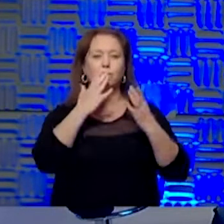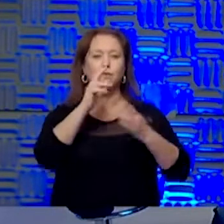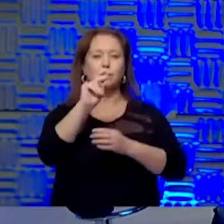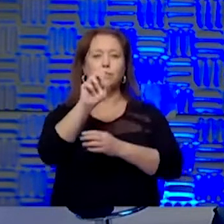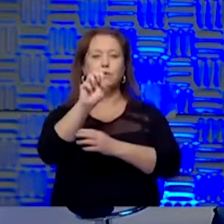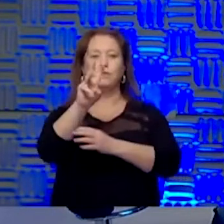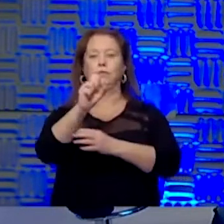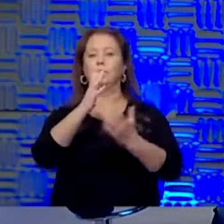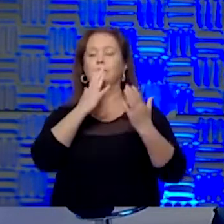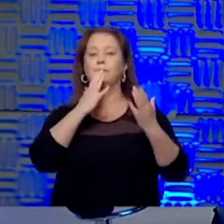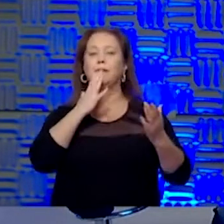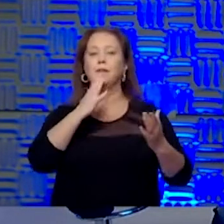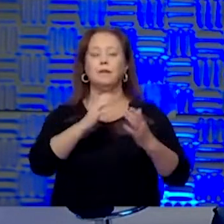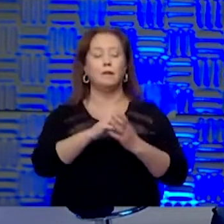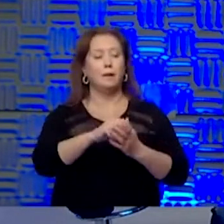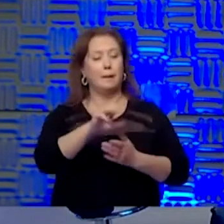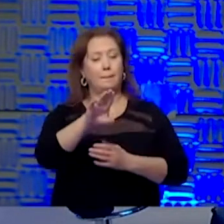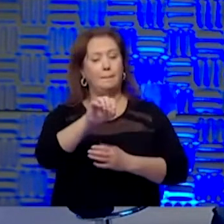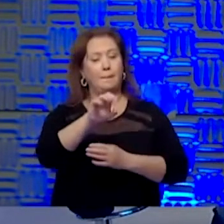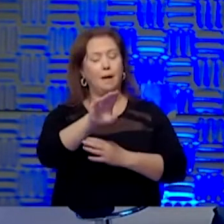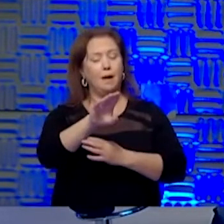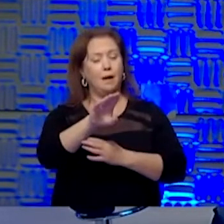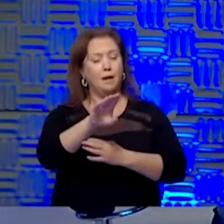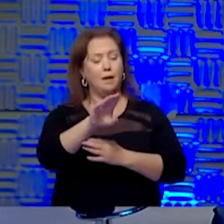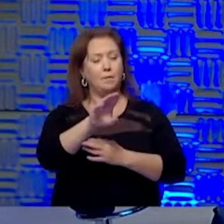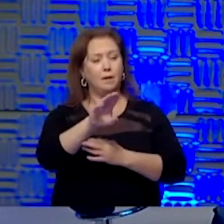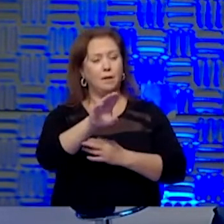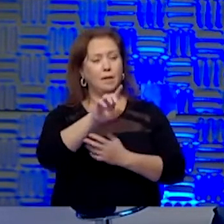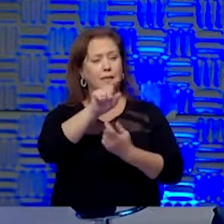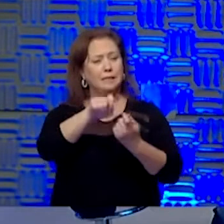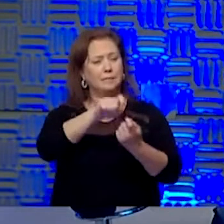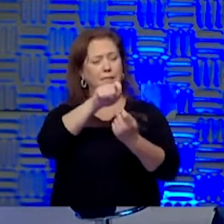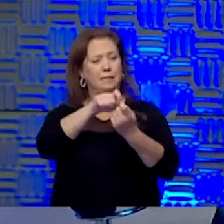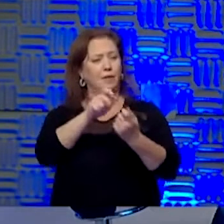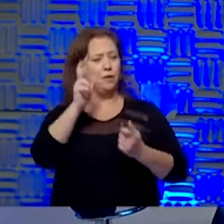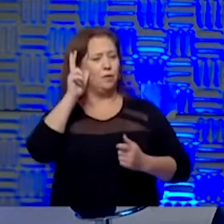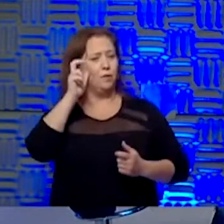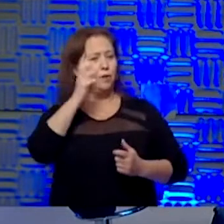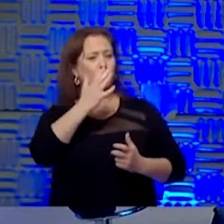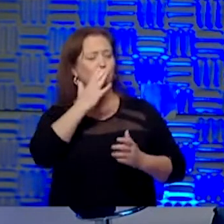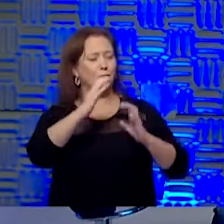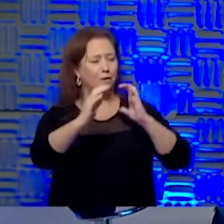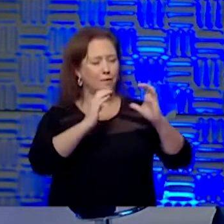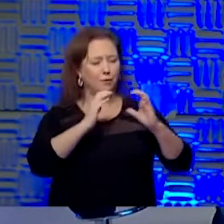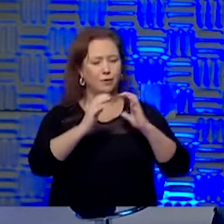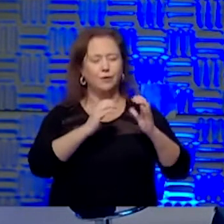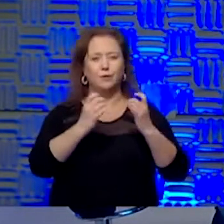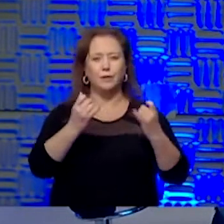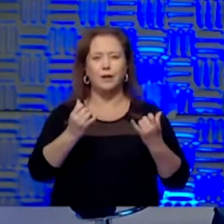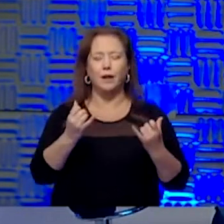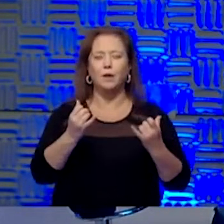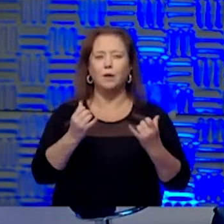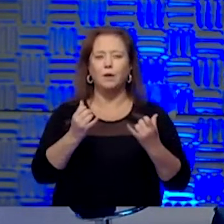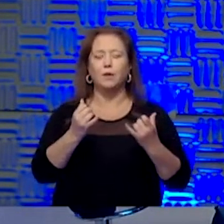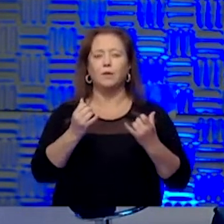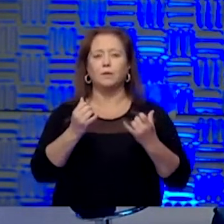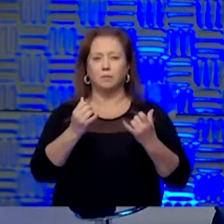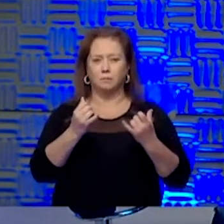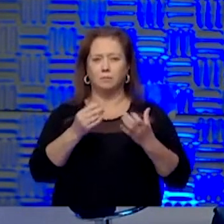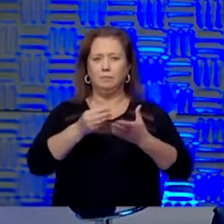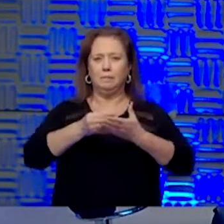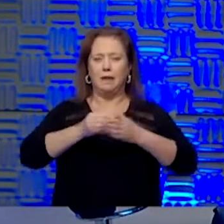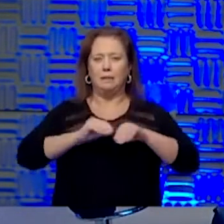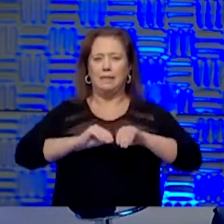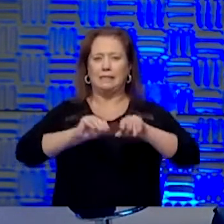Thank you for that. And Bob, any specifics? I mean, you've heard a lot of good conversation now. Money coming out into